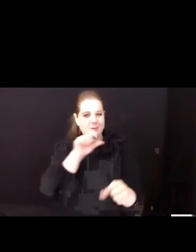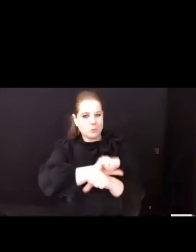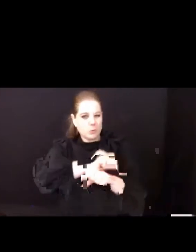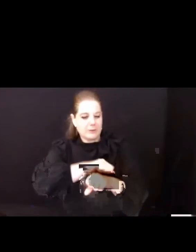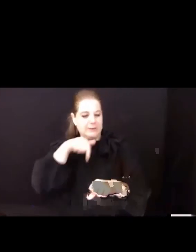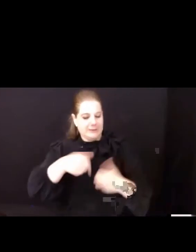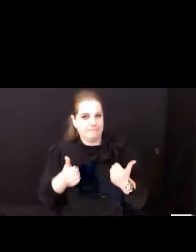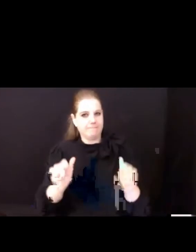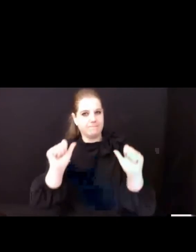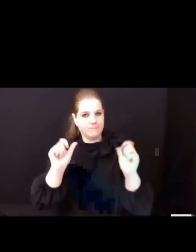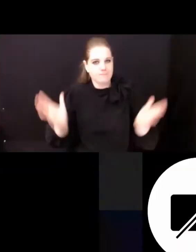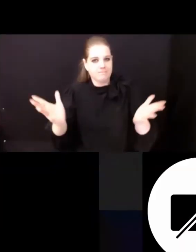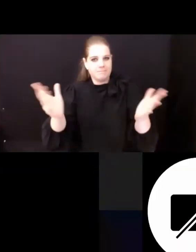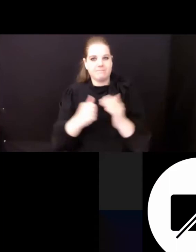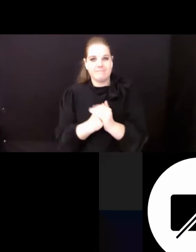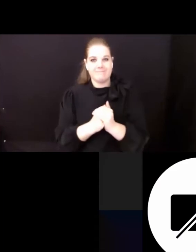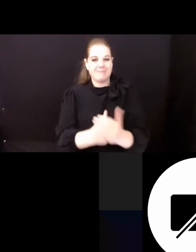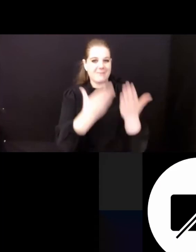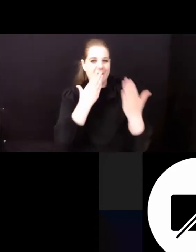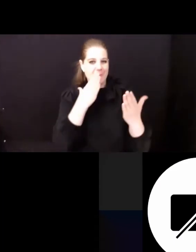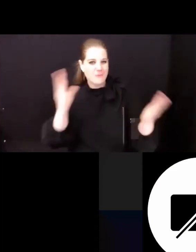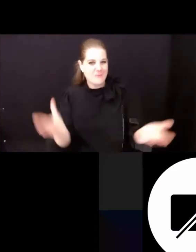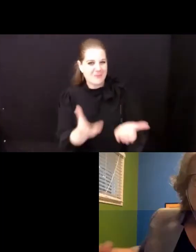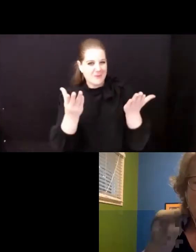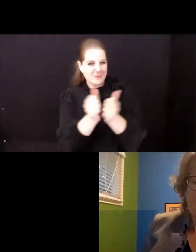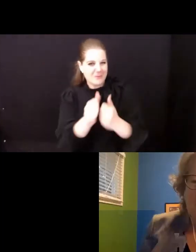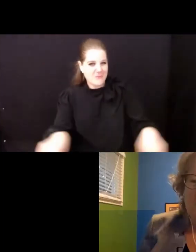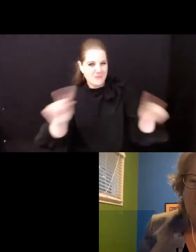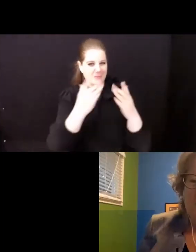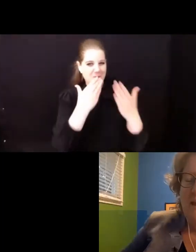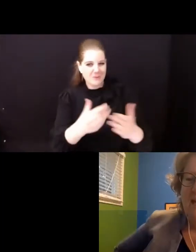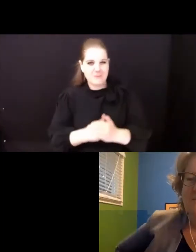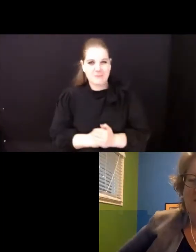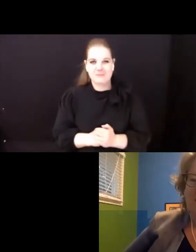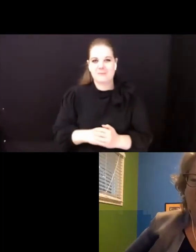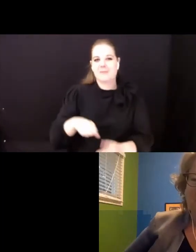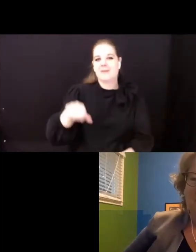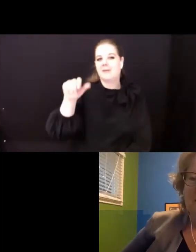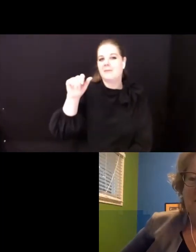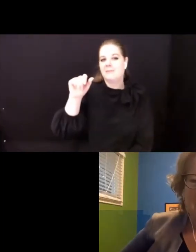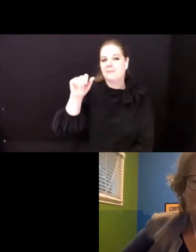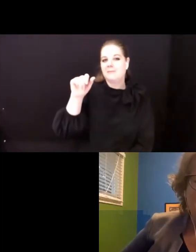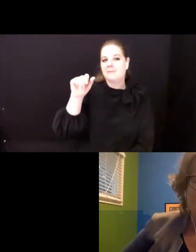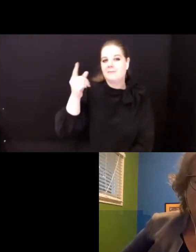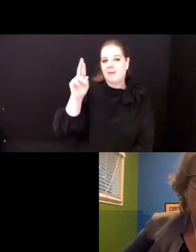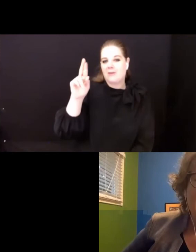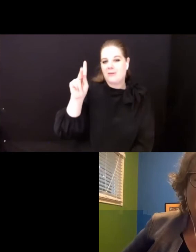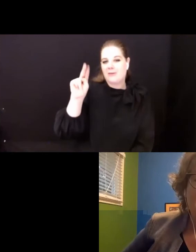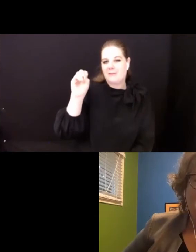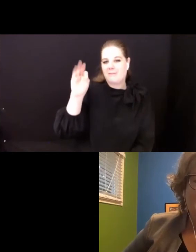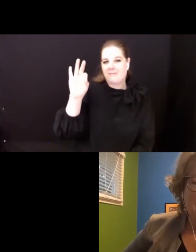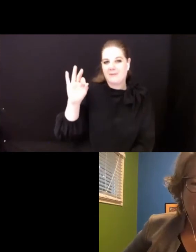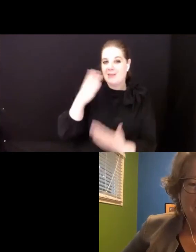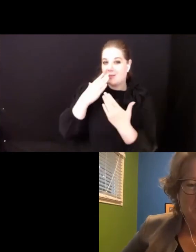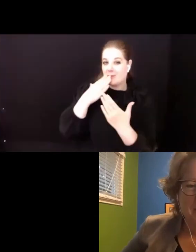So delighted to be here. Thanks. We're so happy that you're here. We have many of our